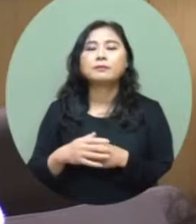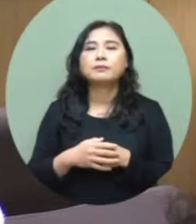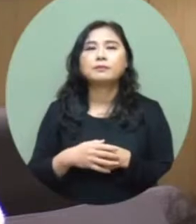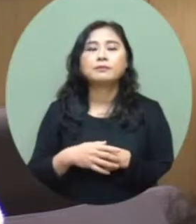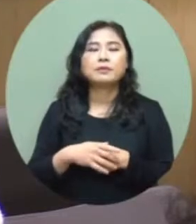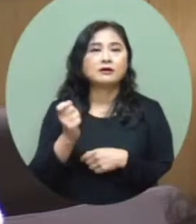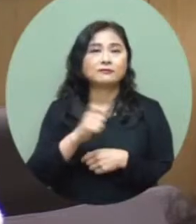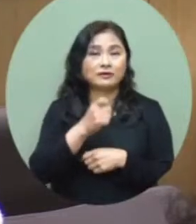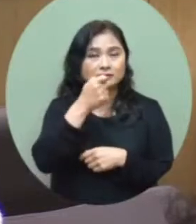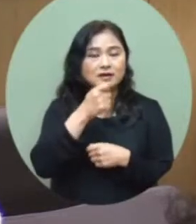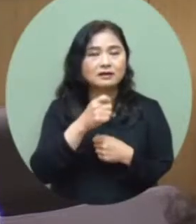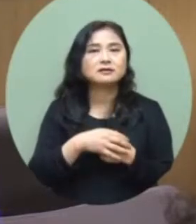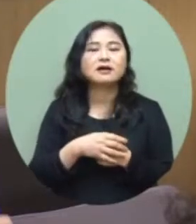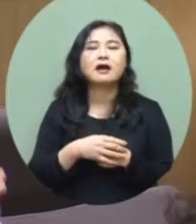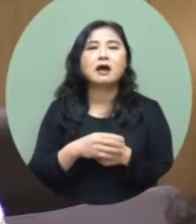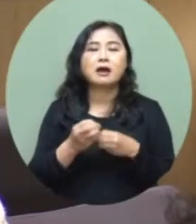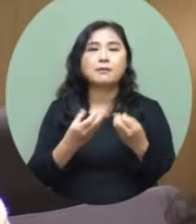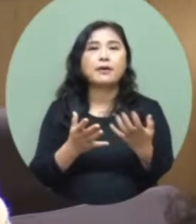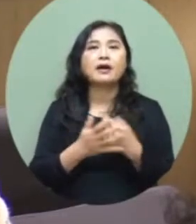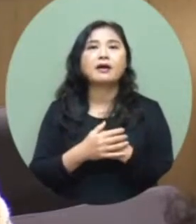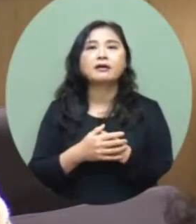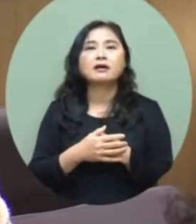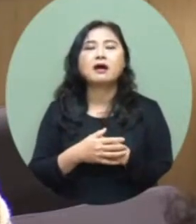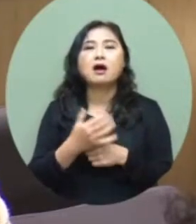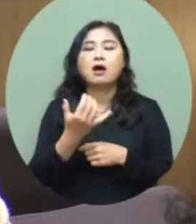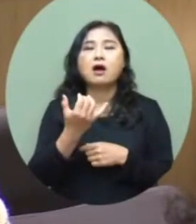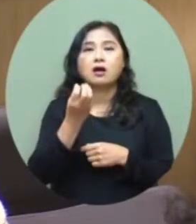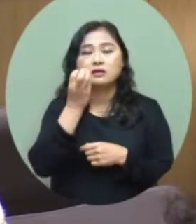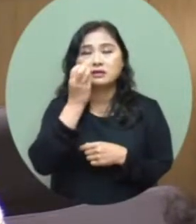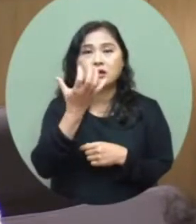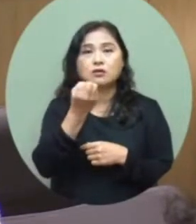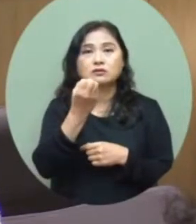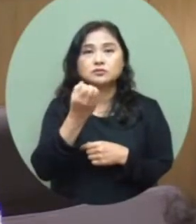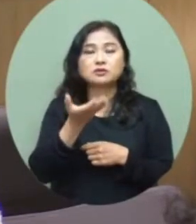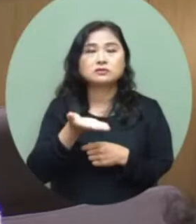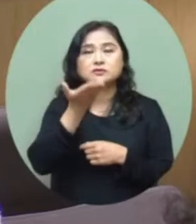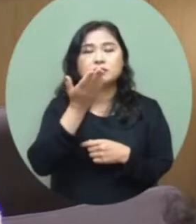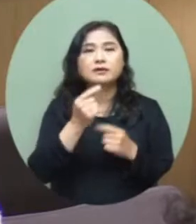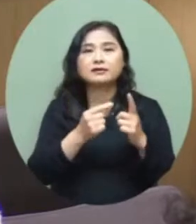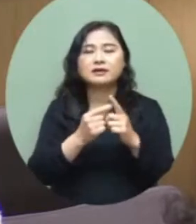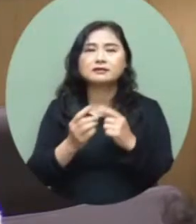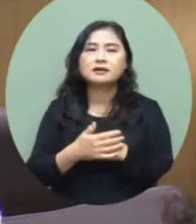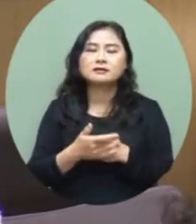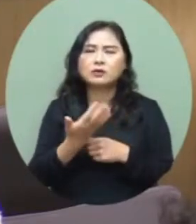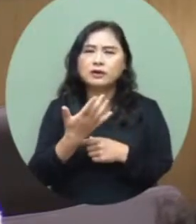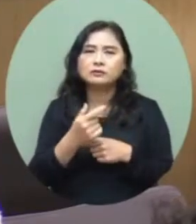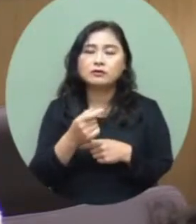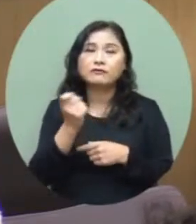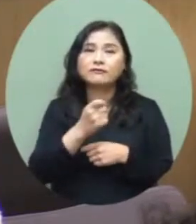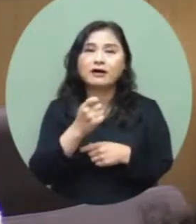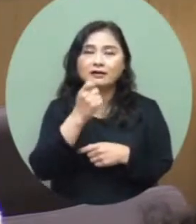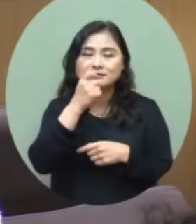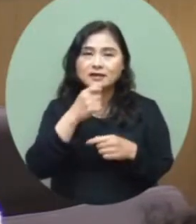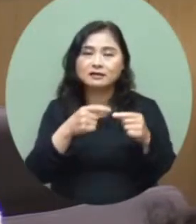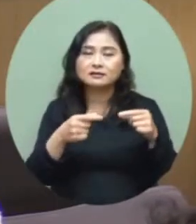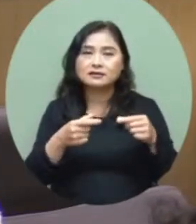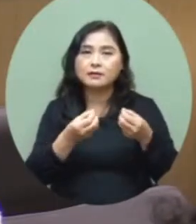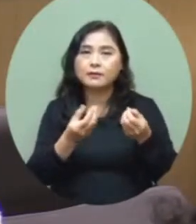60. How many RAT kits have you prepared, and